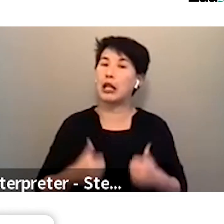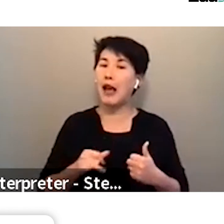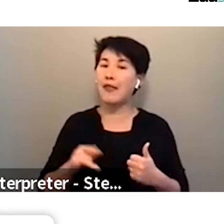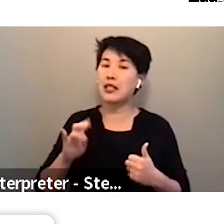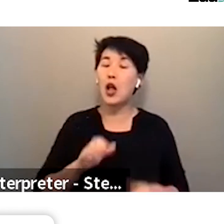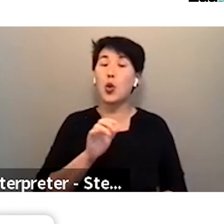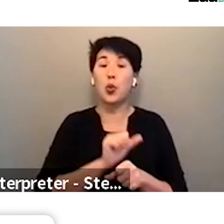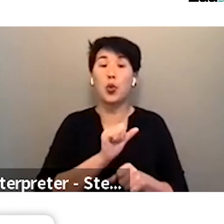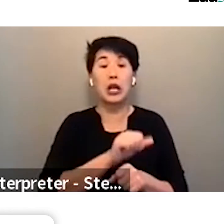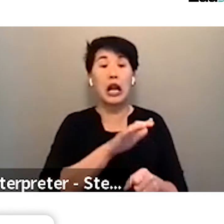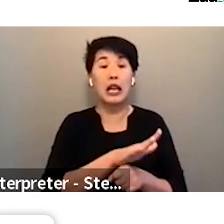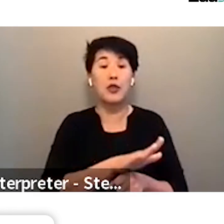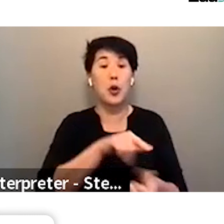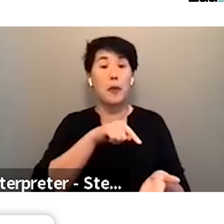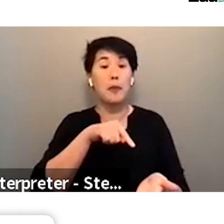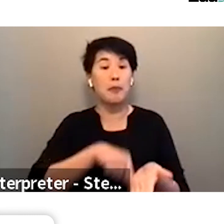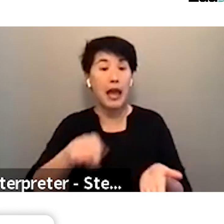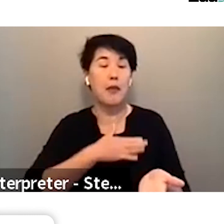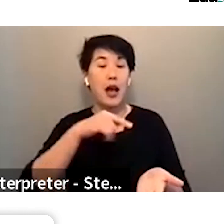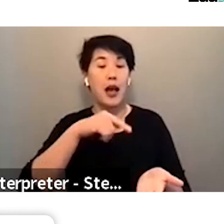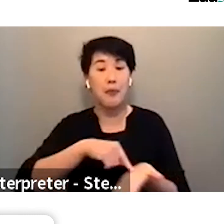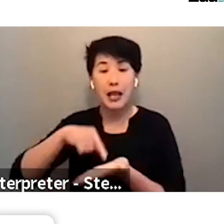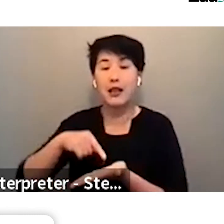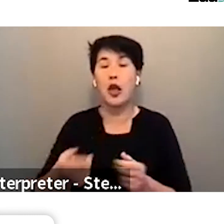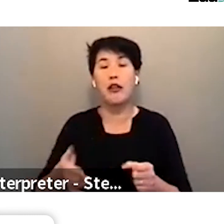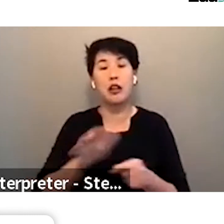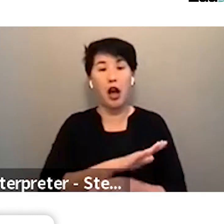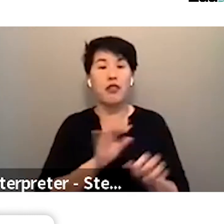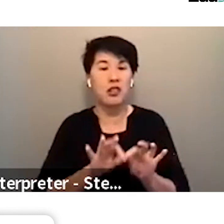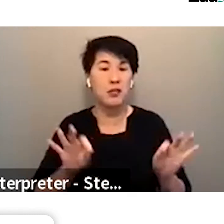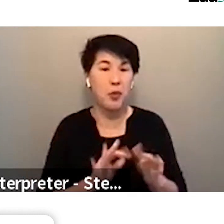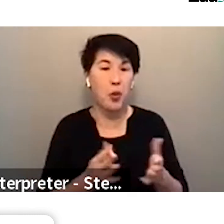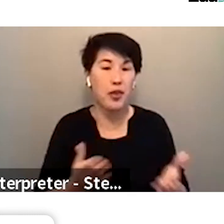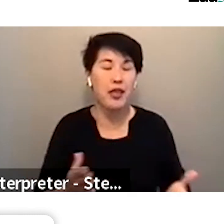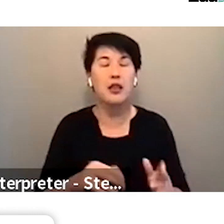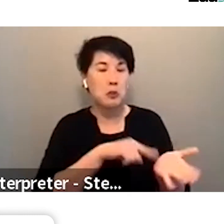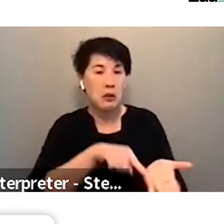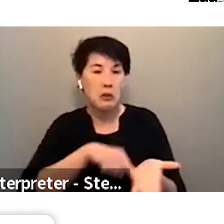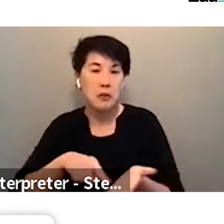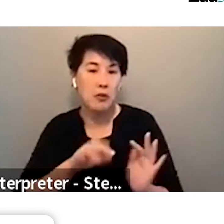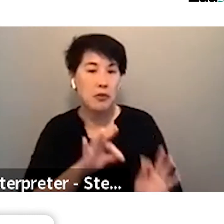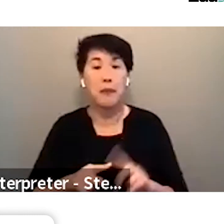so that I can like pay my bills and, cover all the kind of main things, but leave enough time so that I can still do the